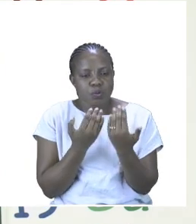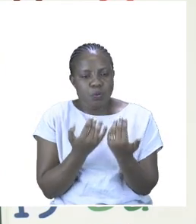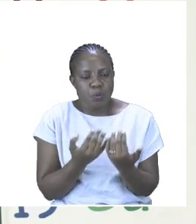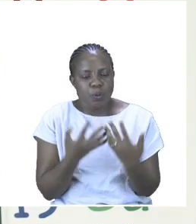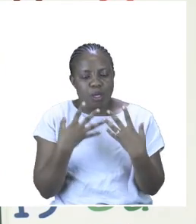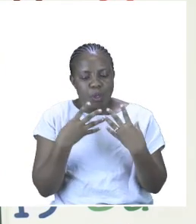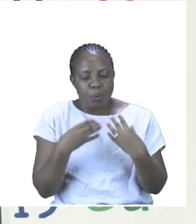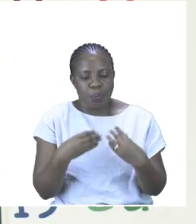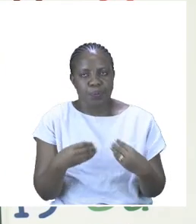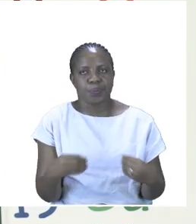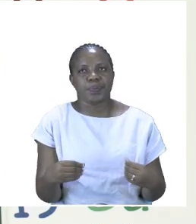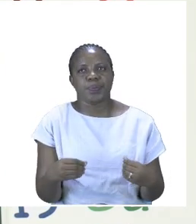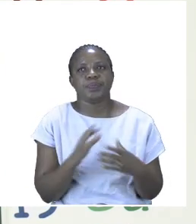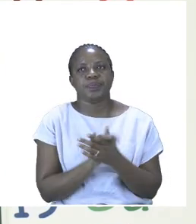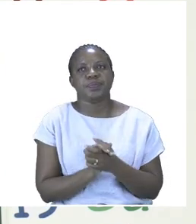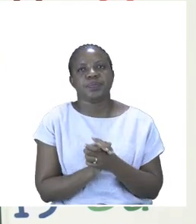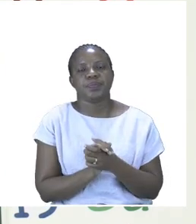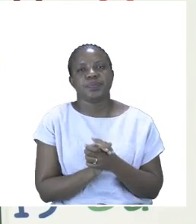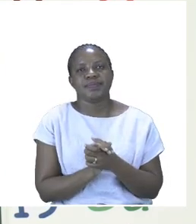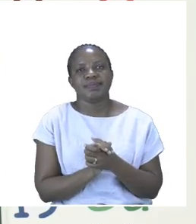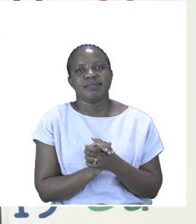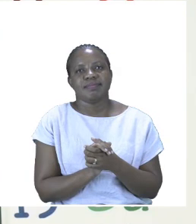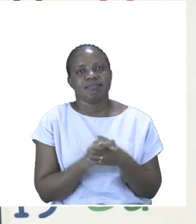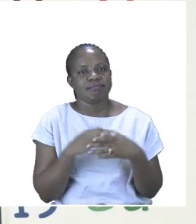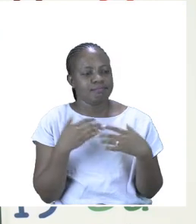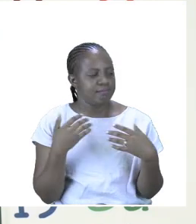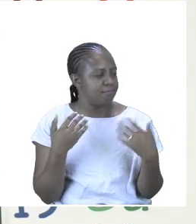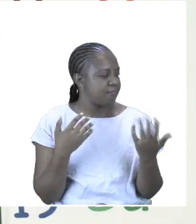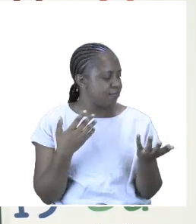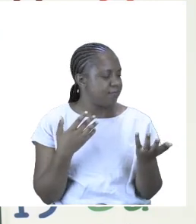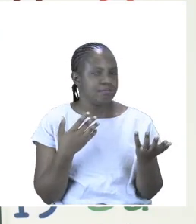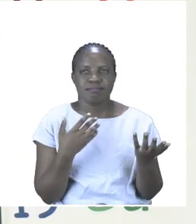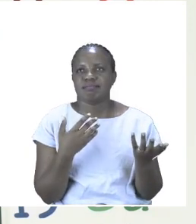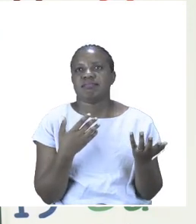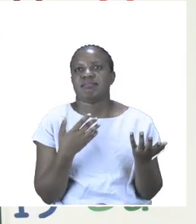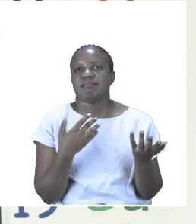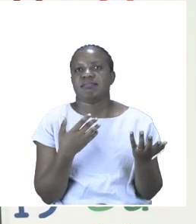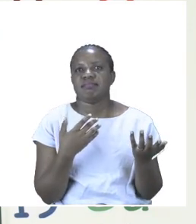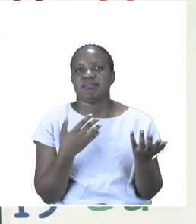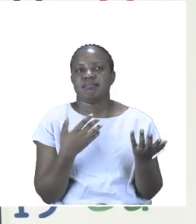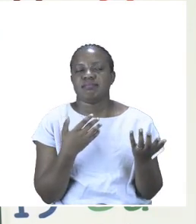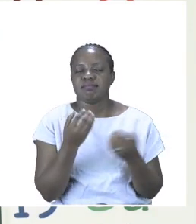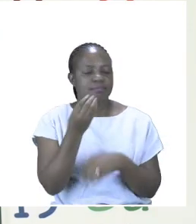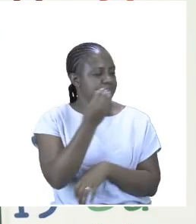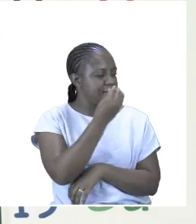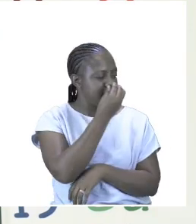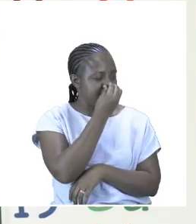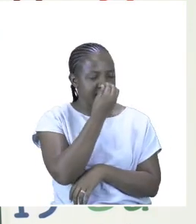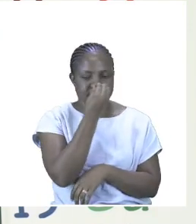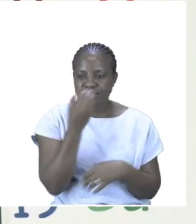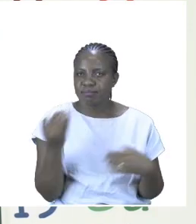are dry. I wonder though, I have not seen Zoshi